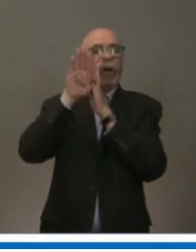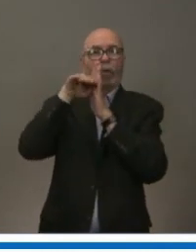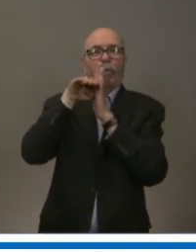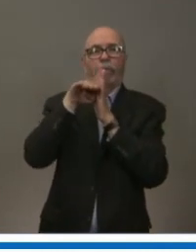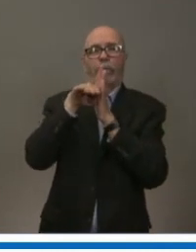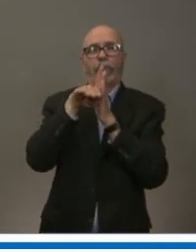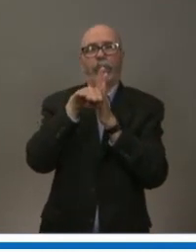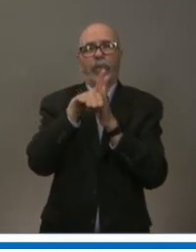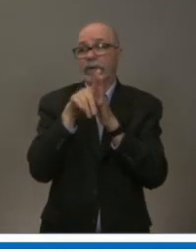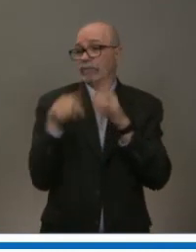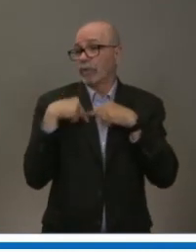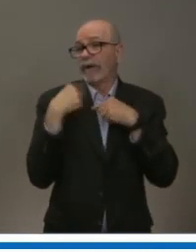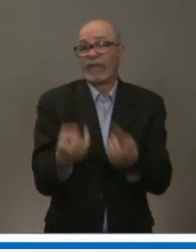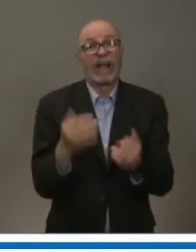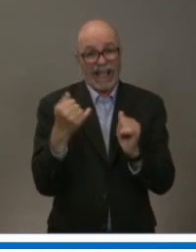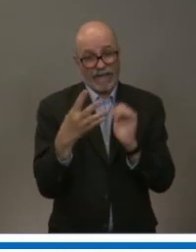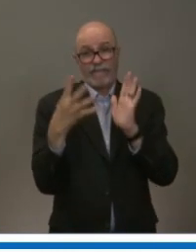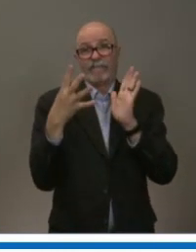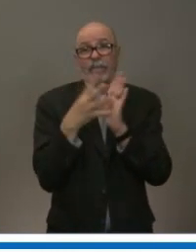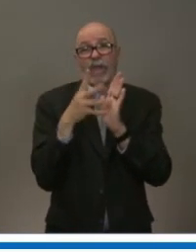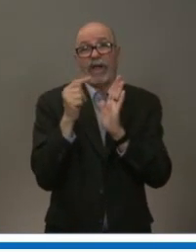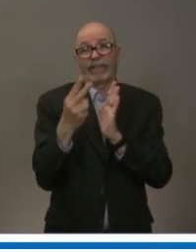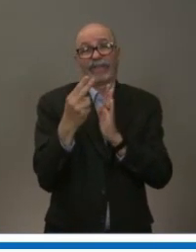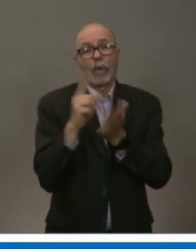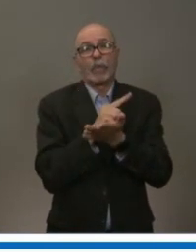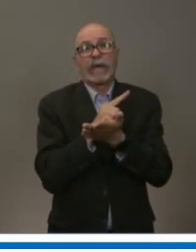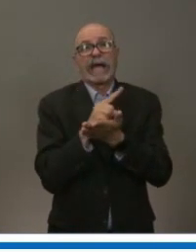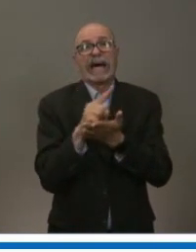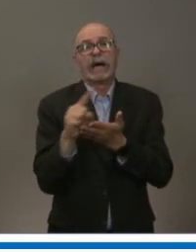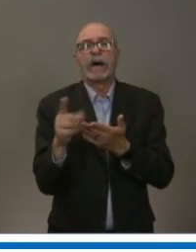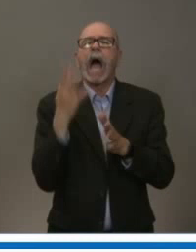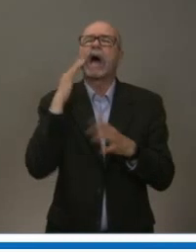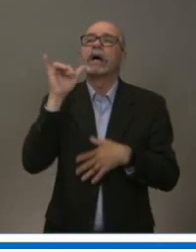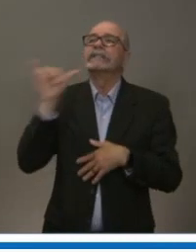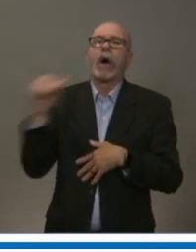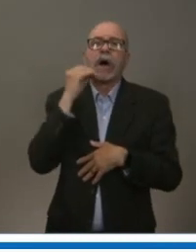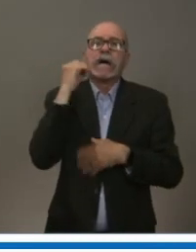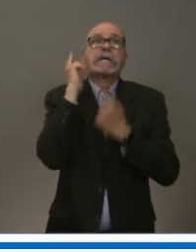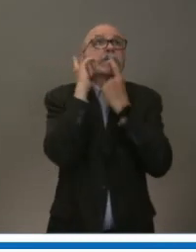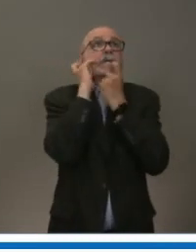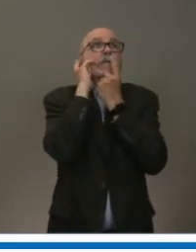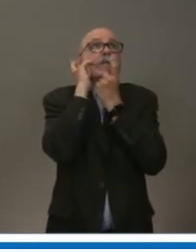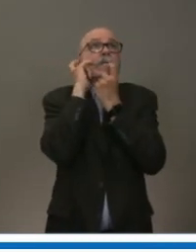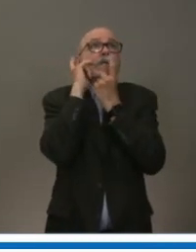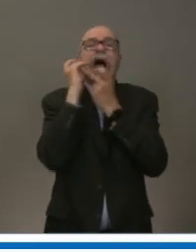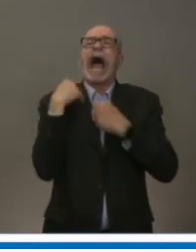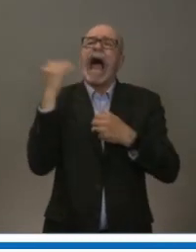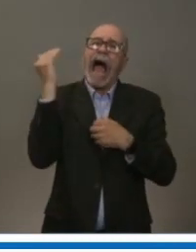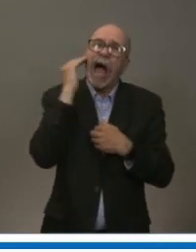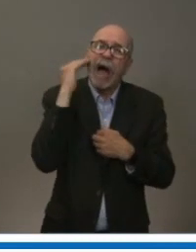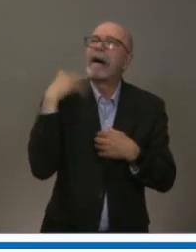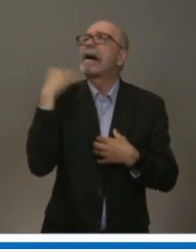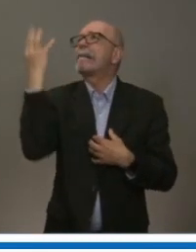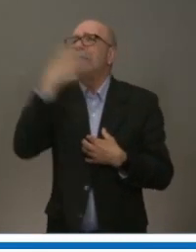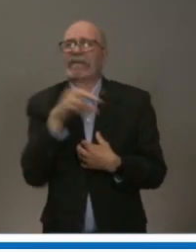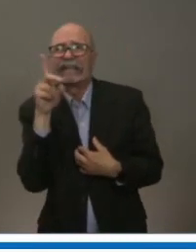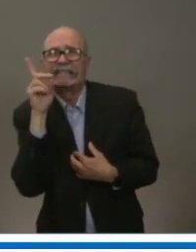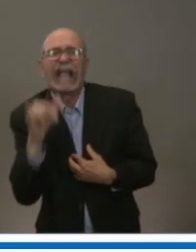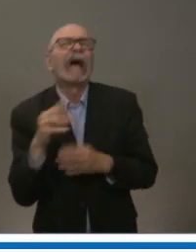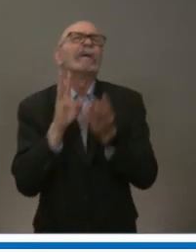indoors. The weather is getting better. The novelty of puzzles and board games and family fun is wearing